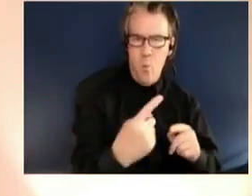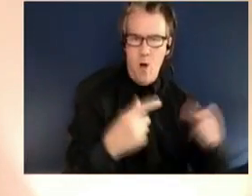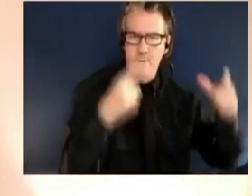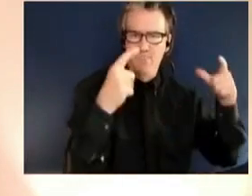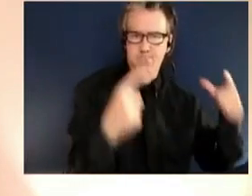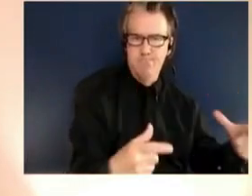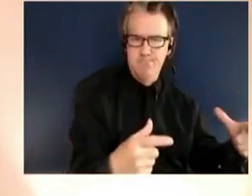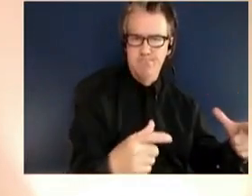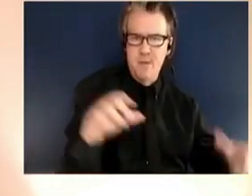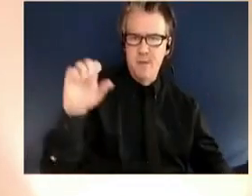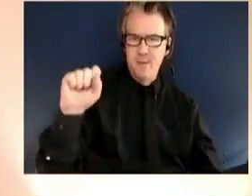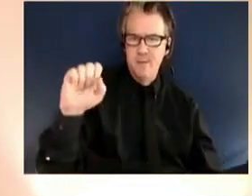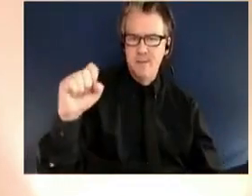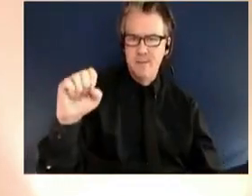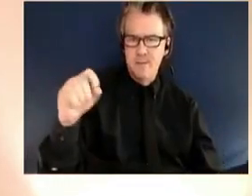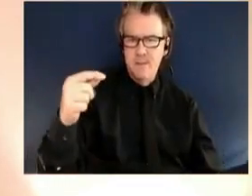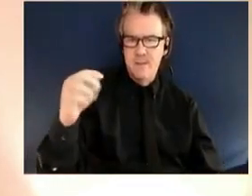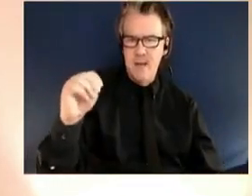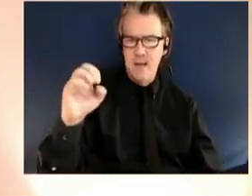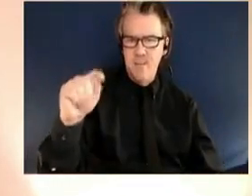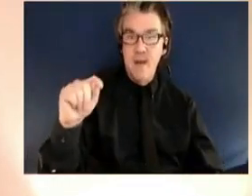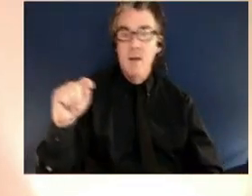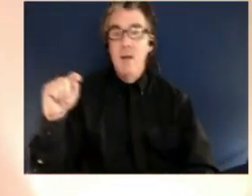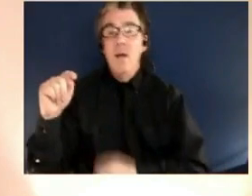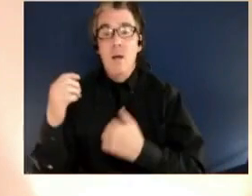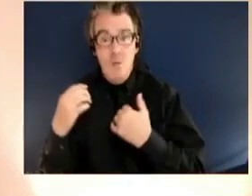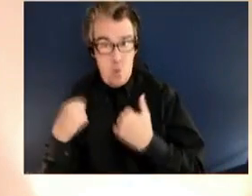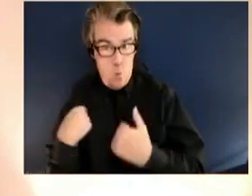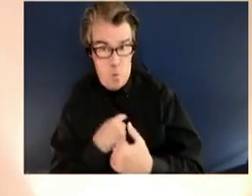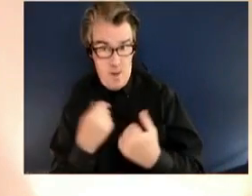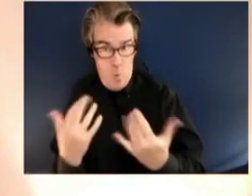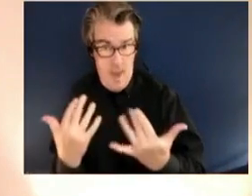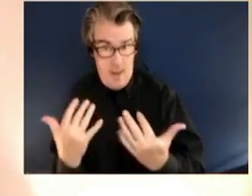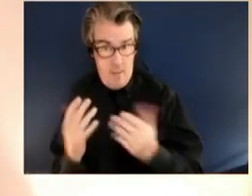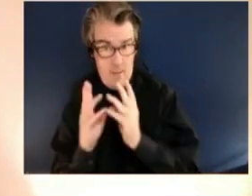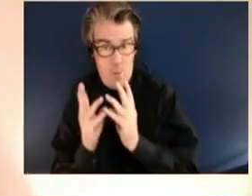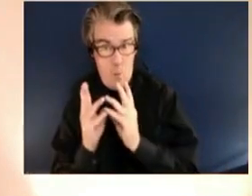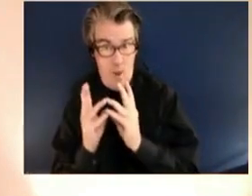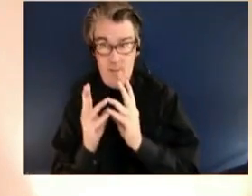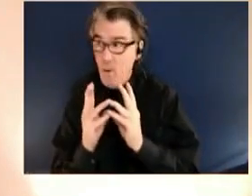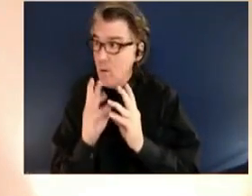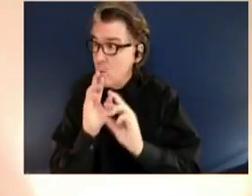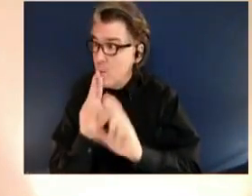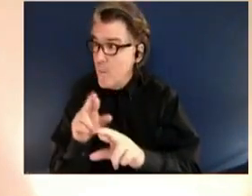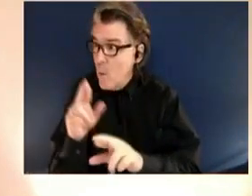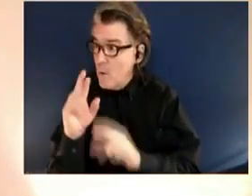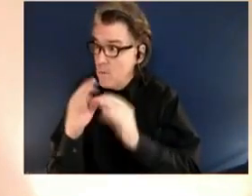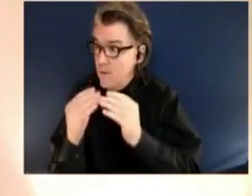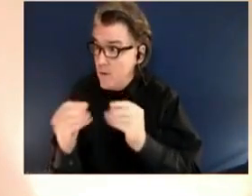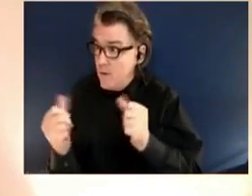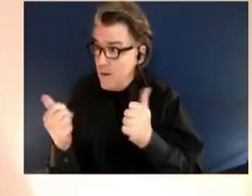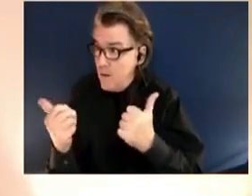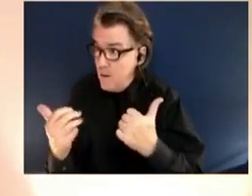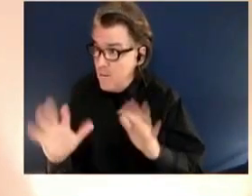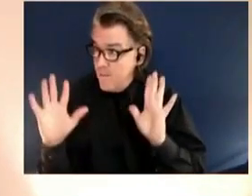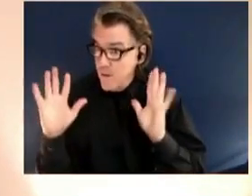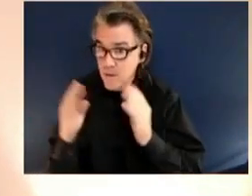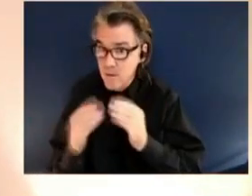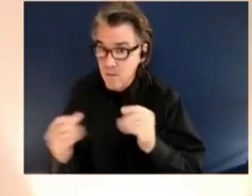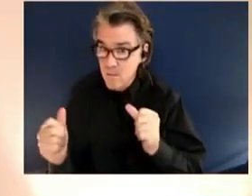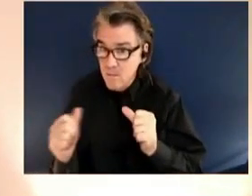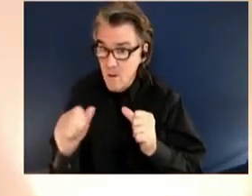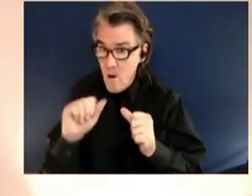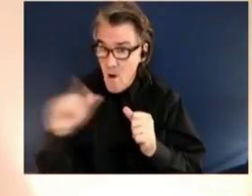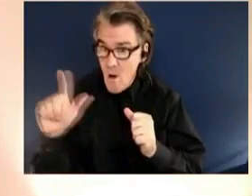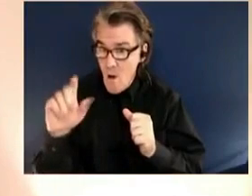conditions are safe. Now, once the weather conditions are declared safe, what we do in that case, we start